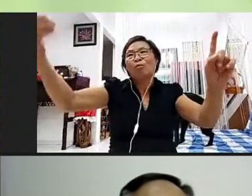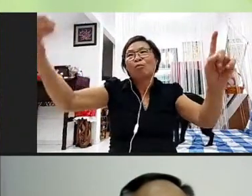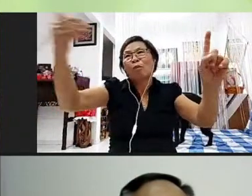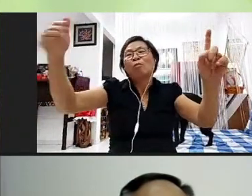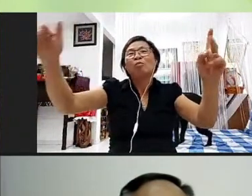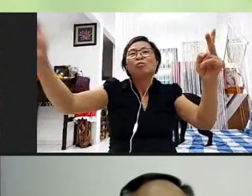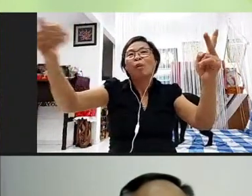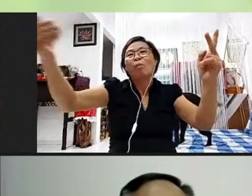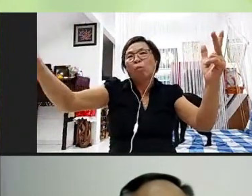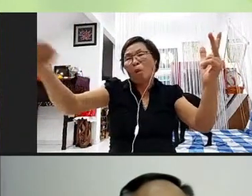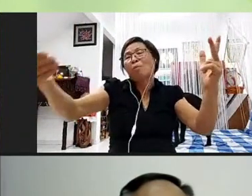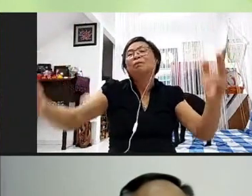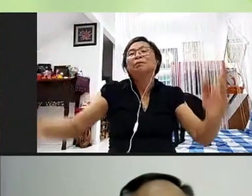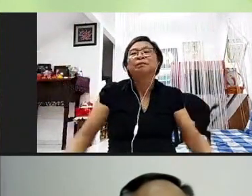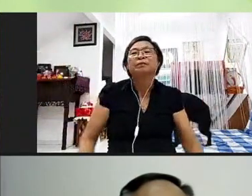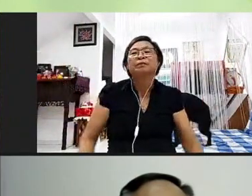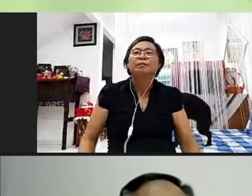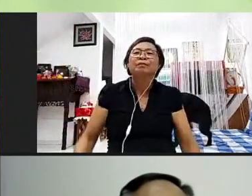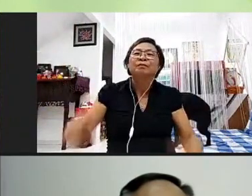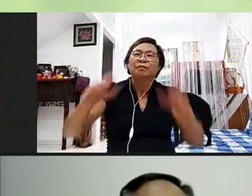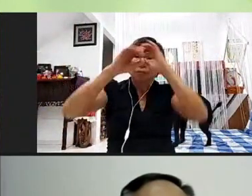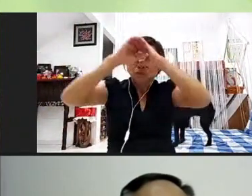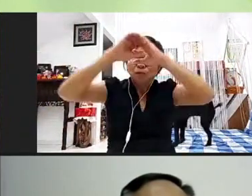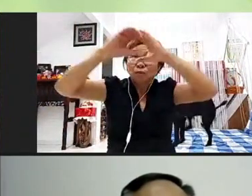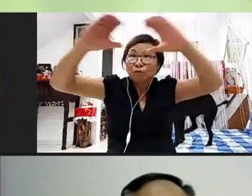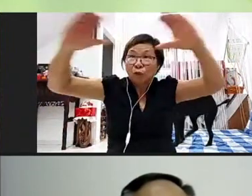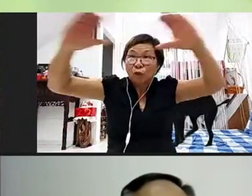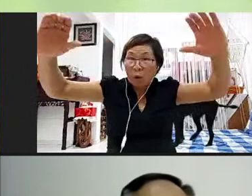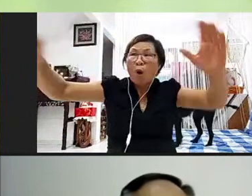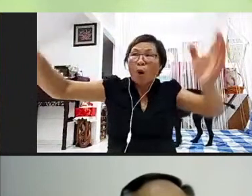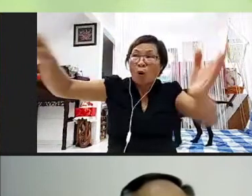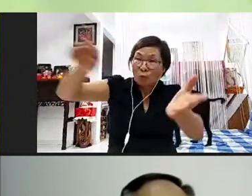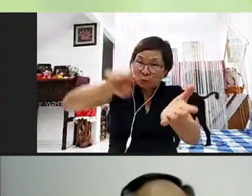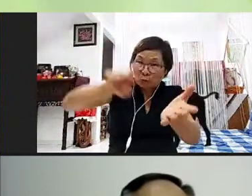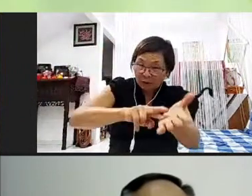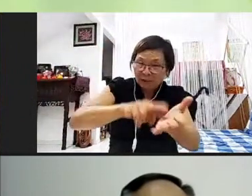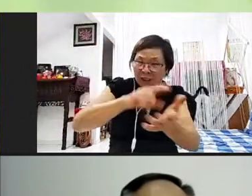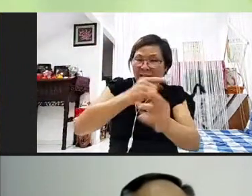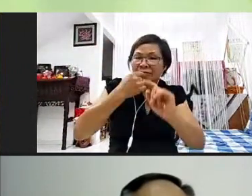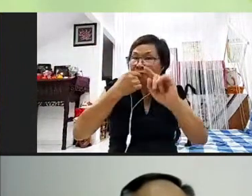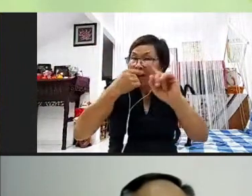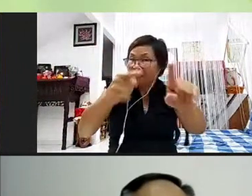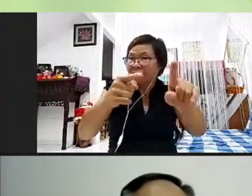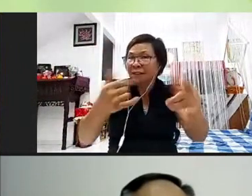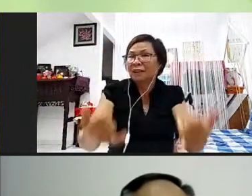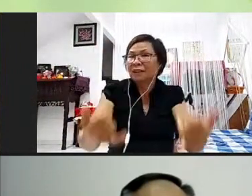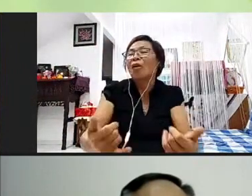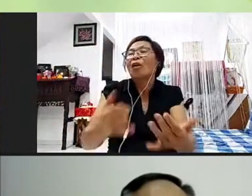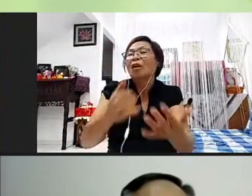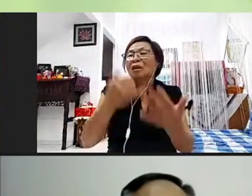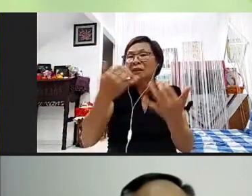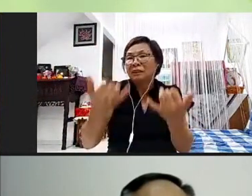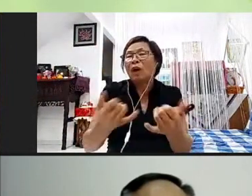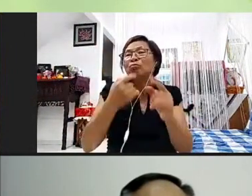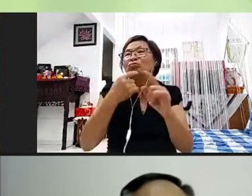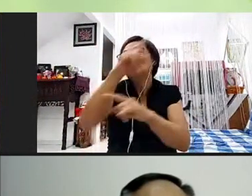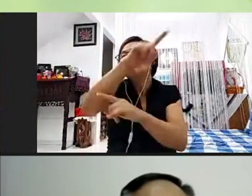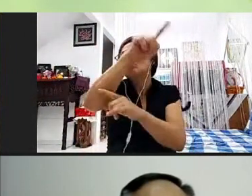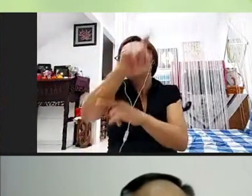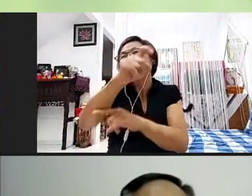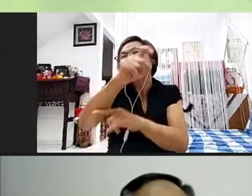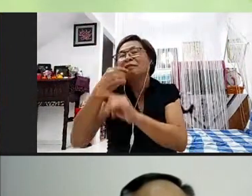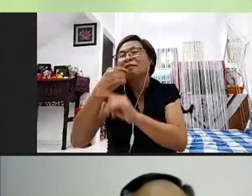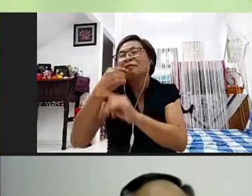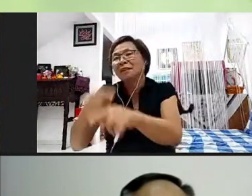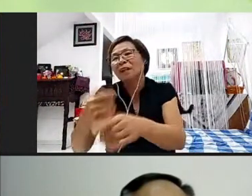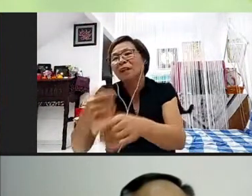on Zoom and submitted your question, we will answer them. So this is a segment for that. But before we begin that, let